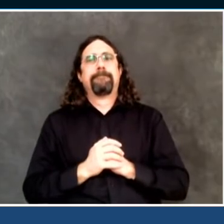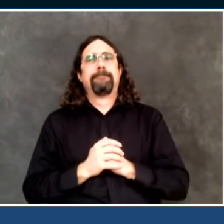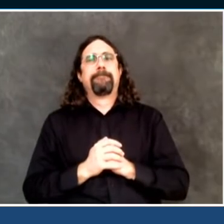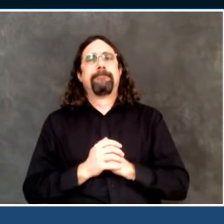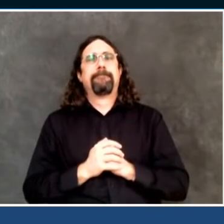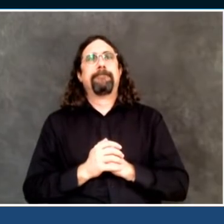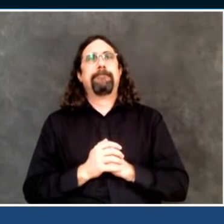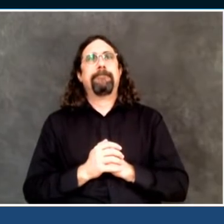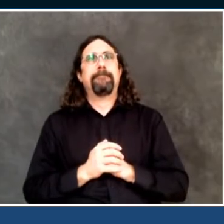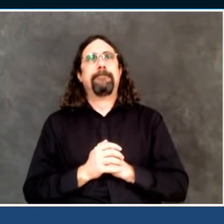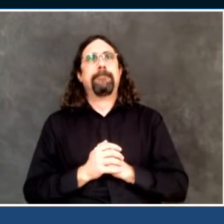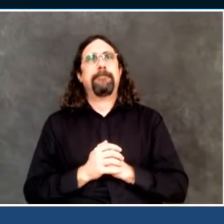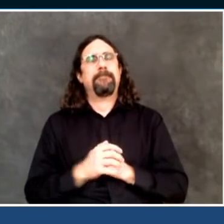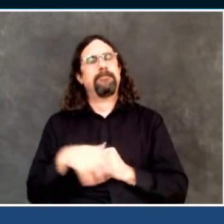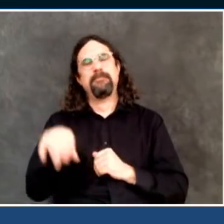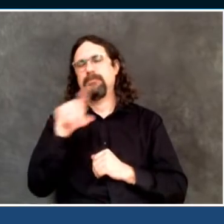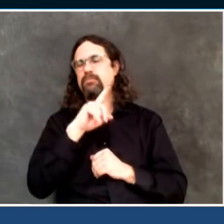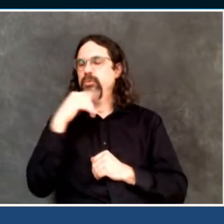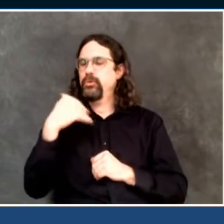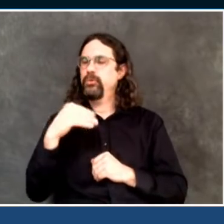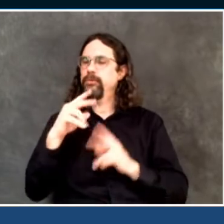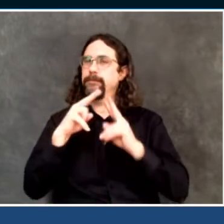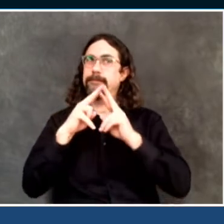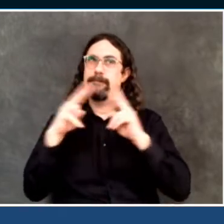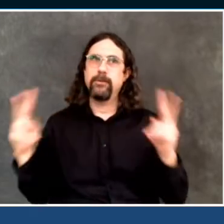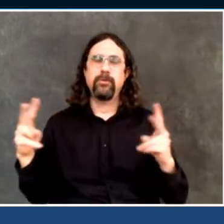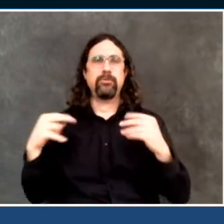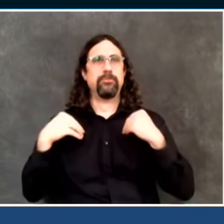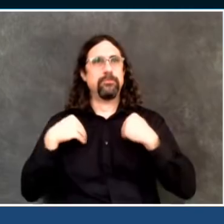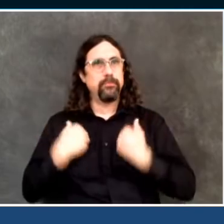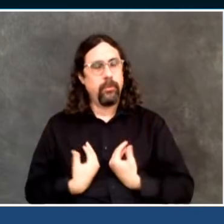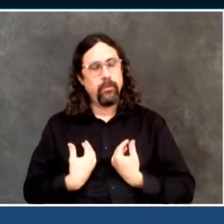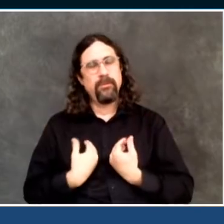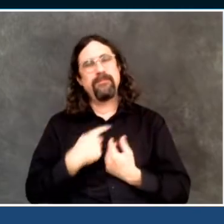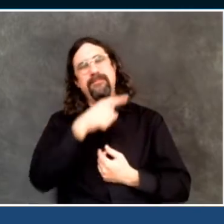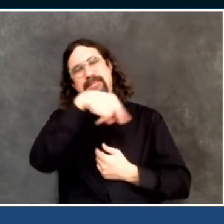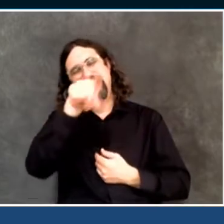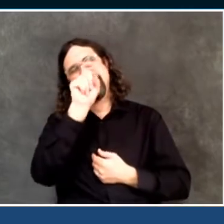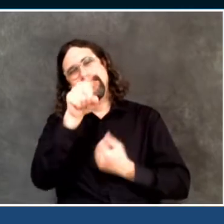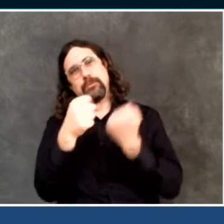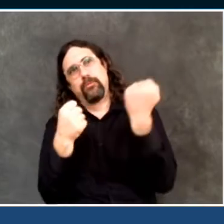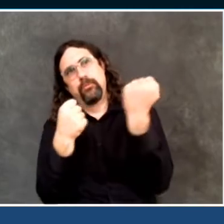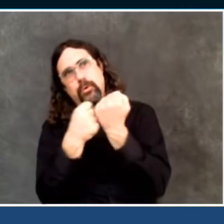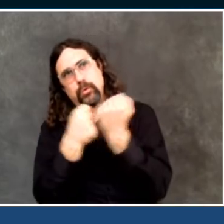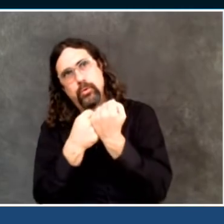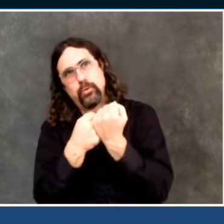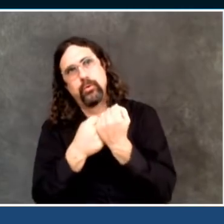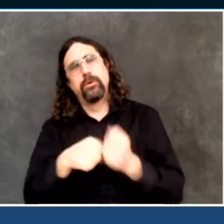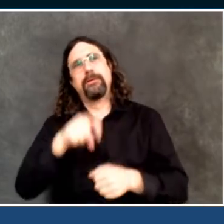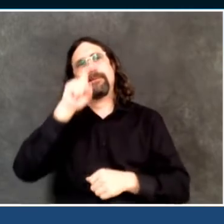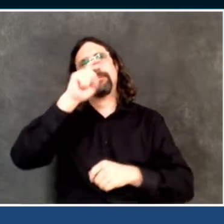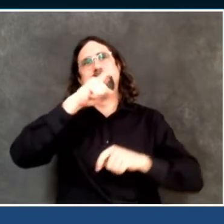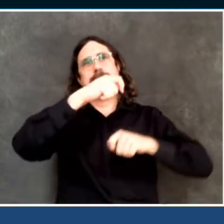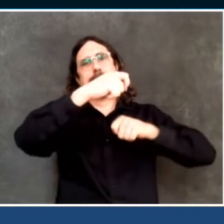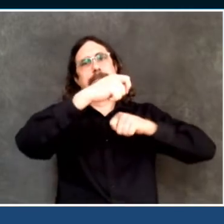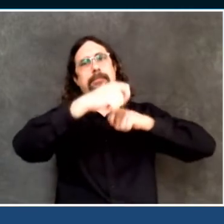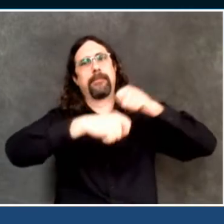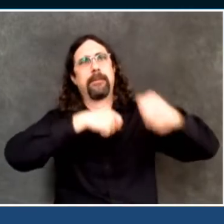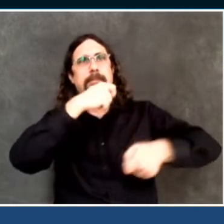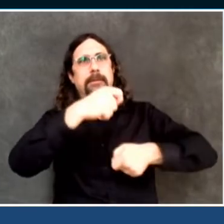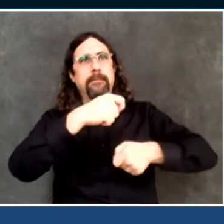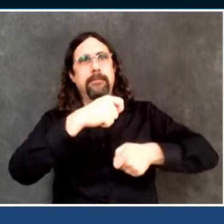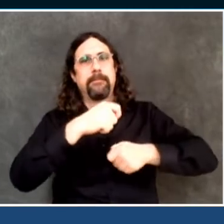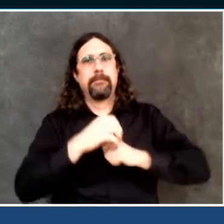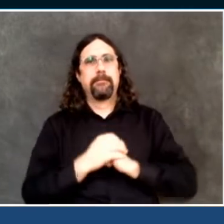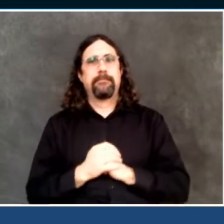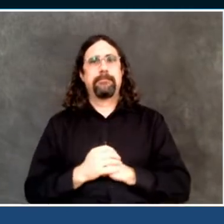tired, and they need relief, and they need support, which is why I've repeatedly asked for military medical personnel.